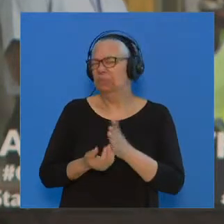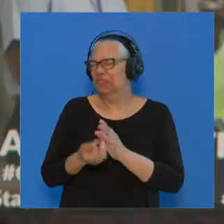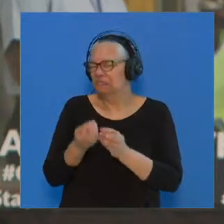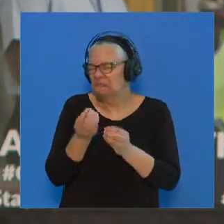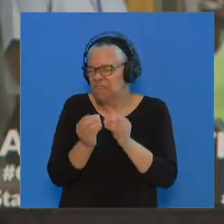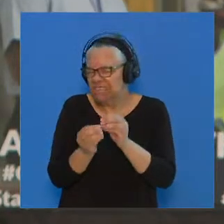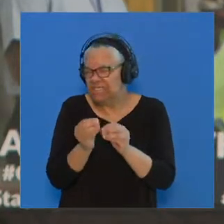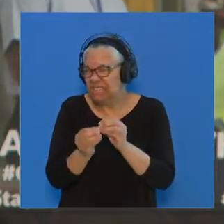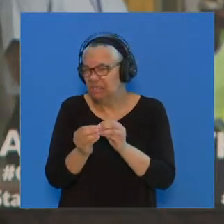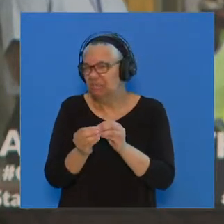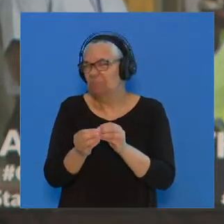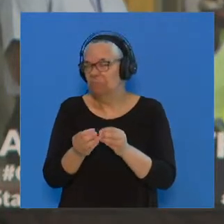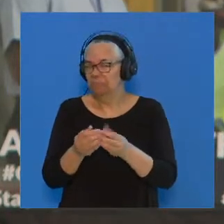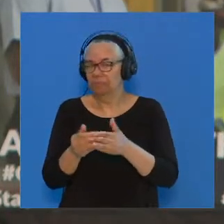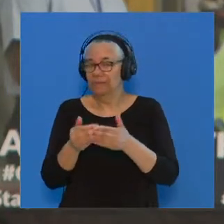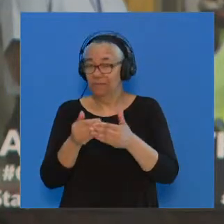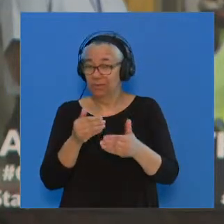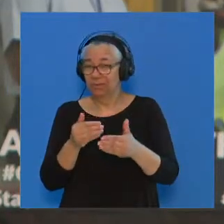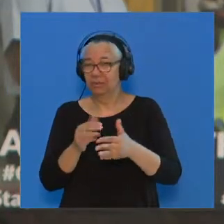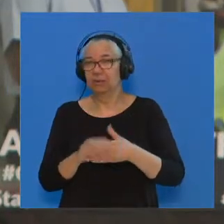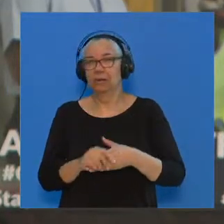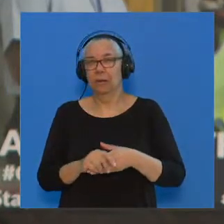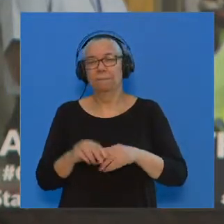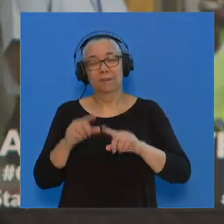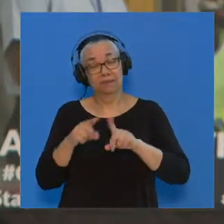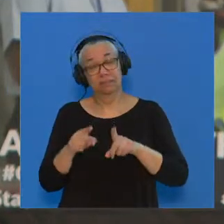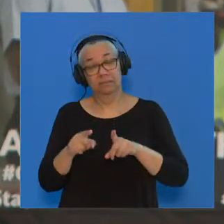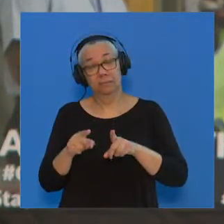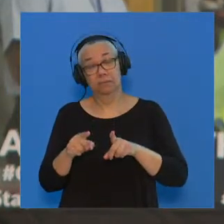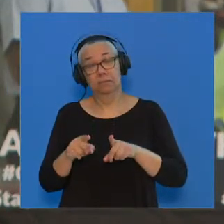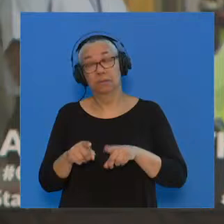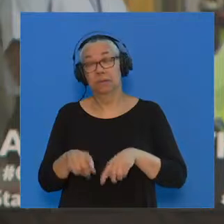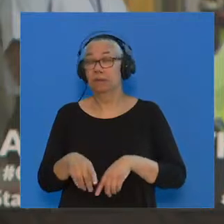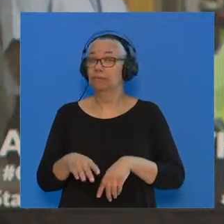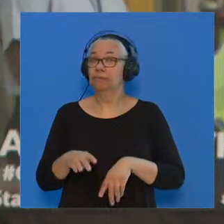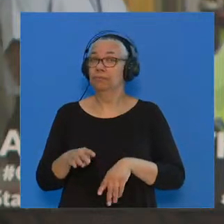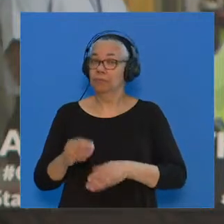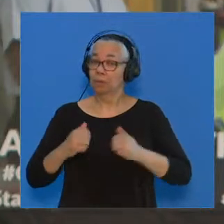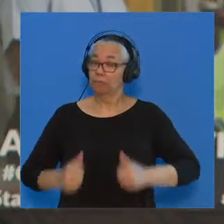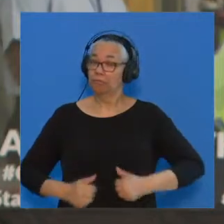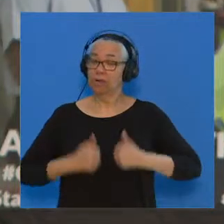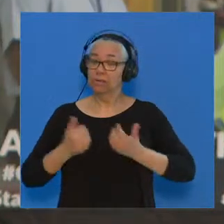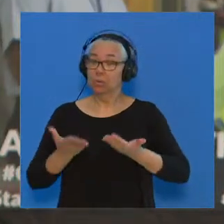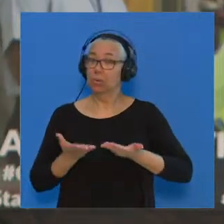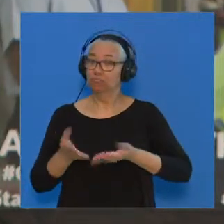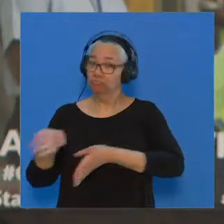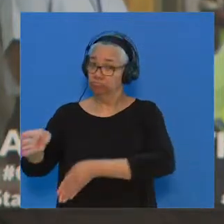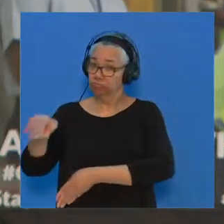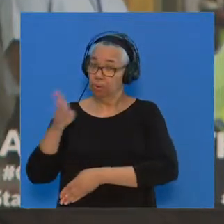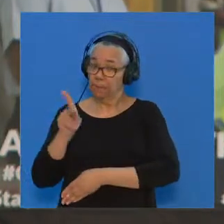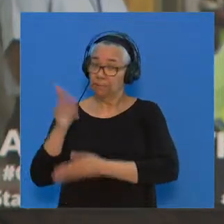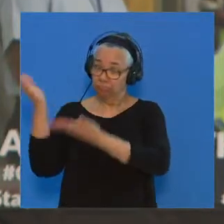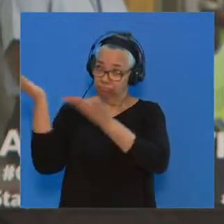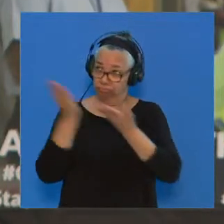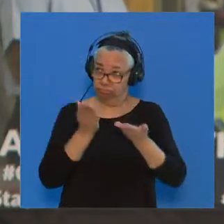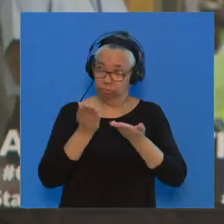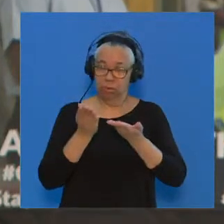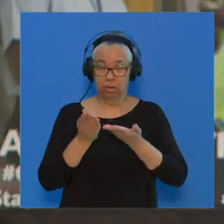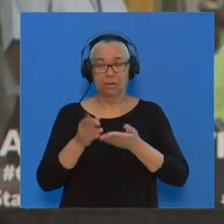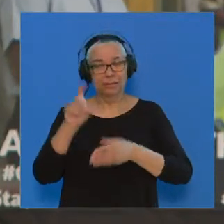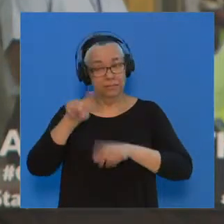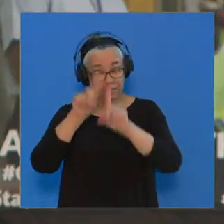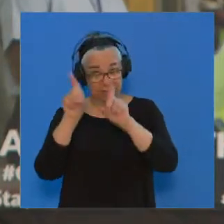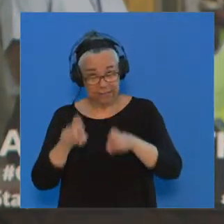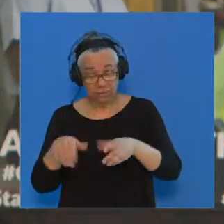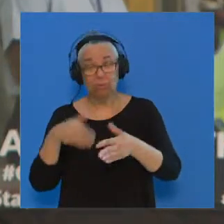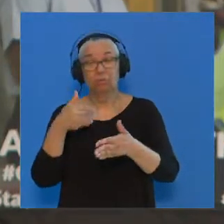place, but the overall perspective is as I just gave. Returning residents will be required to test upon arrival and will be